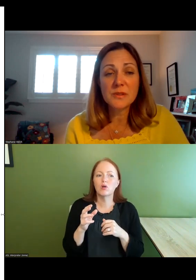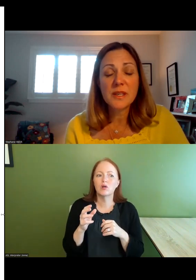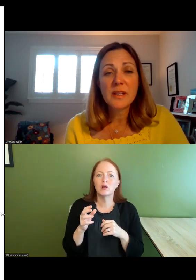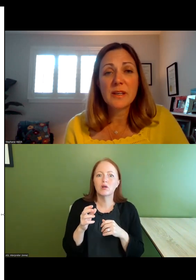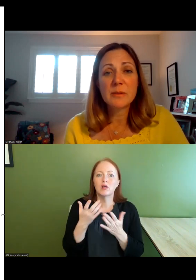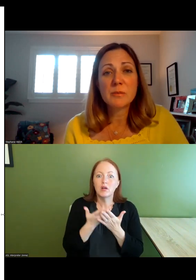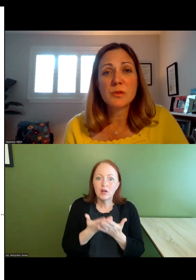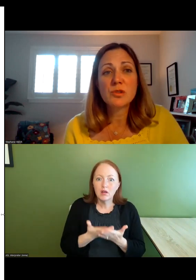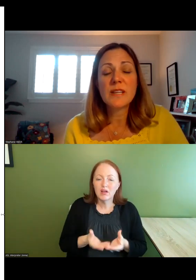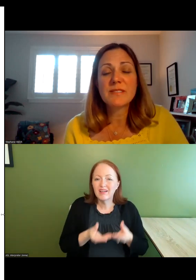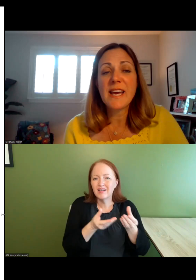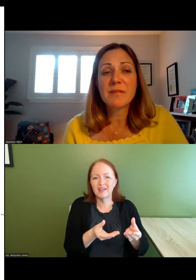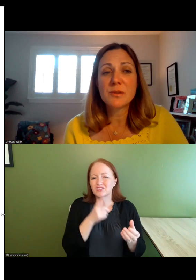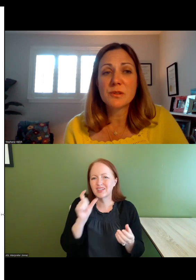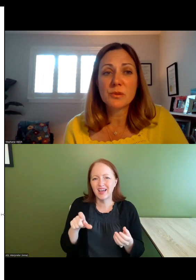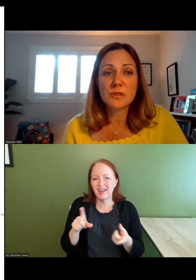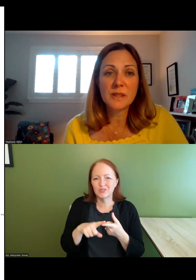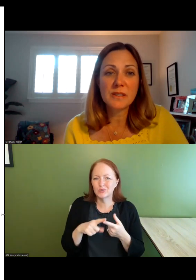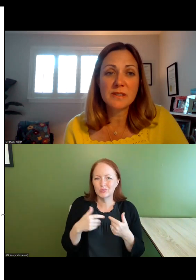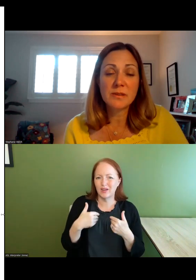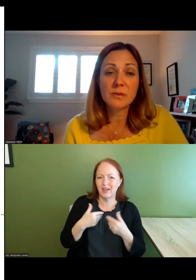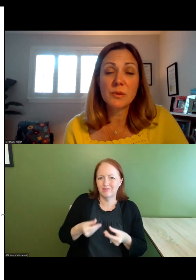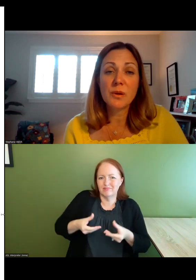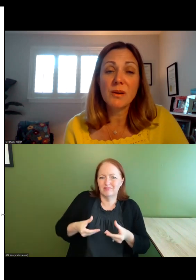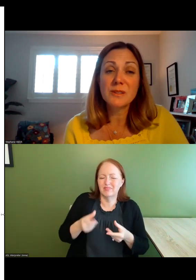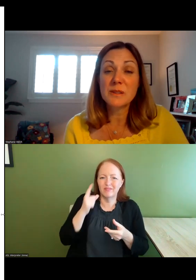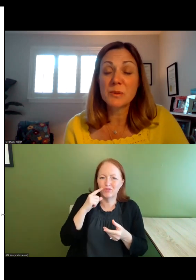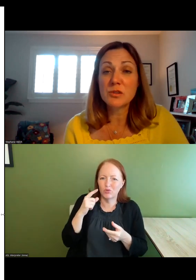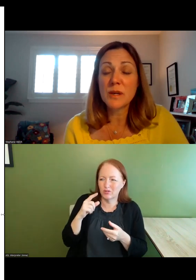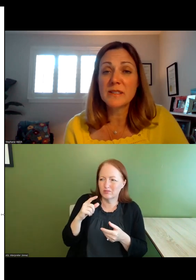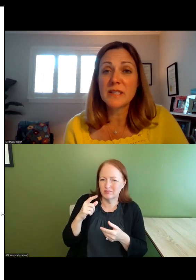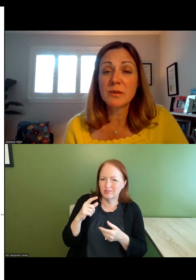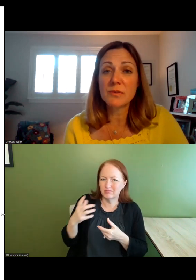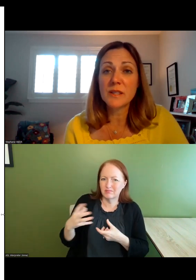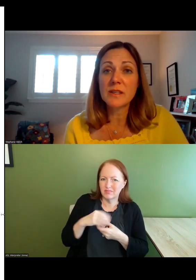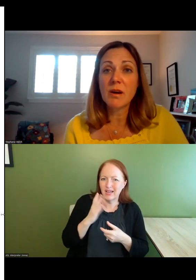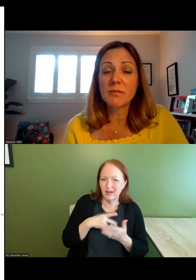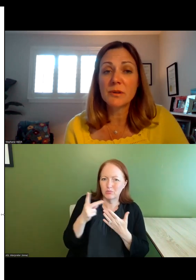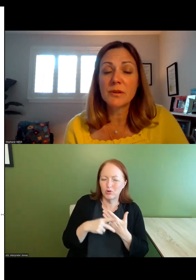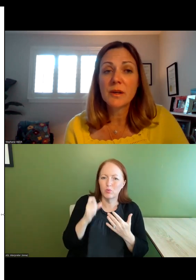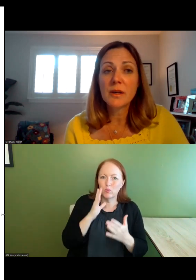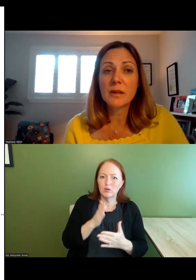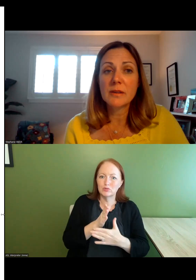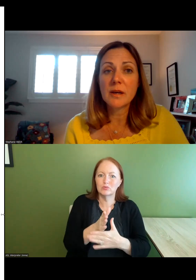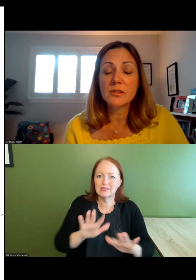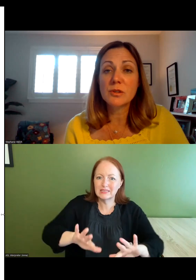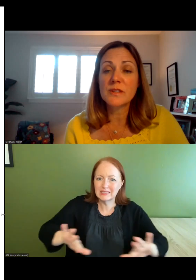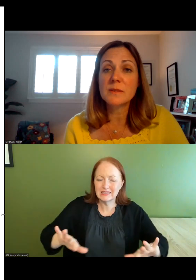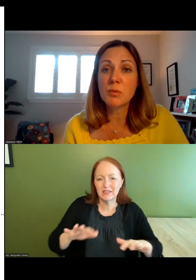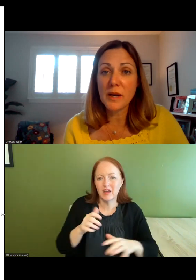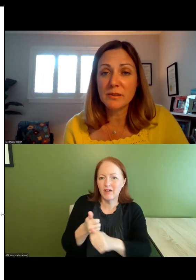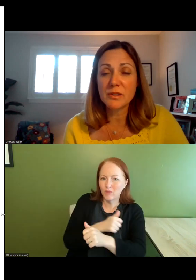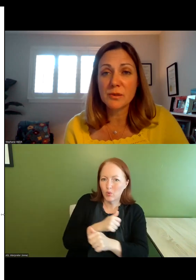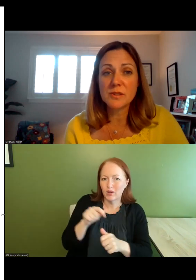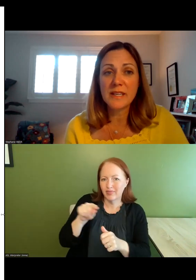of those. You shouldn't have to have those in order to be considered. We're ultimately really trying to intervene and offer a